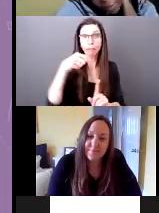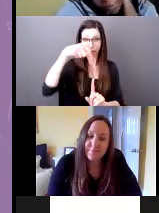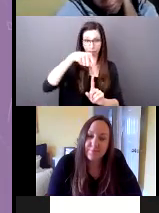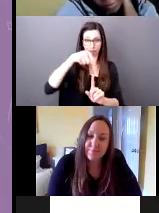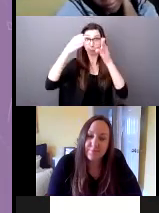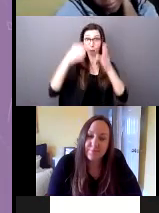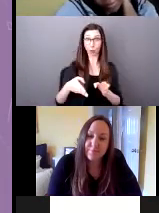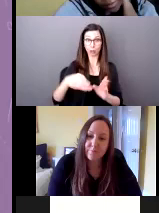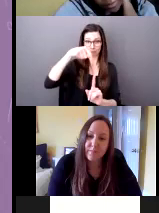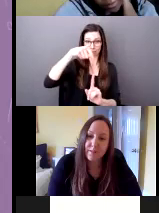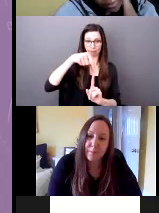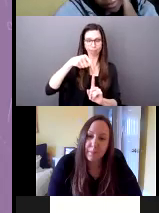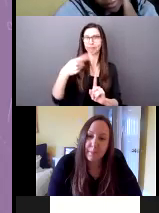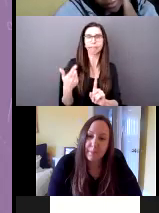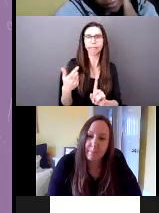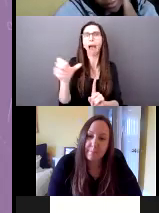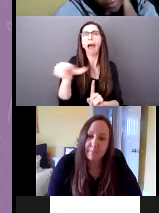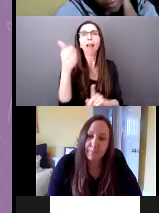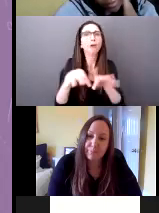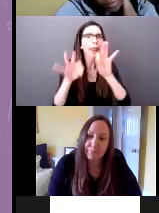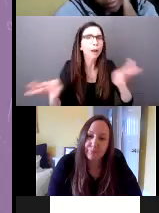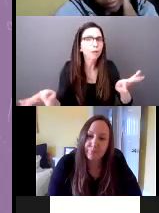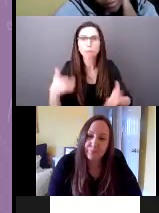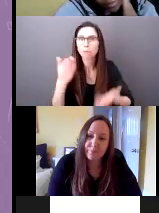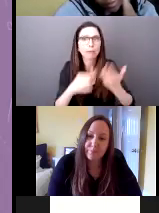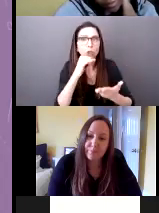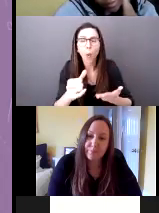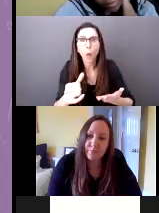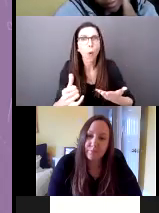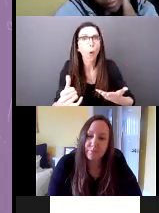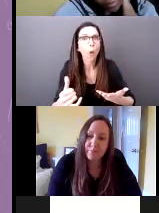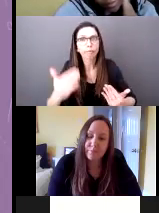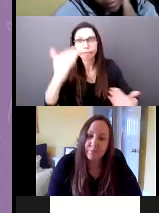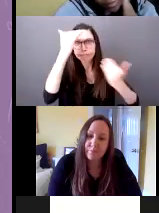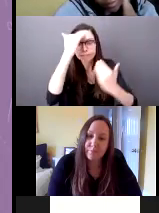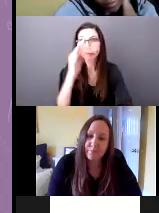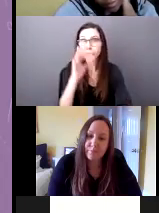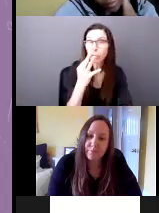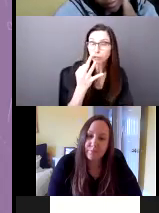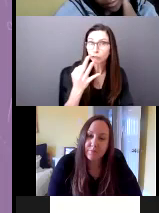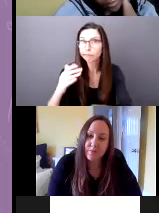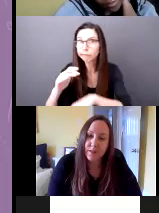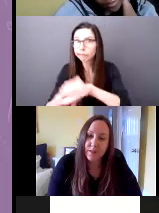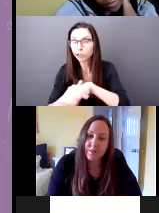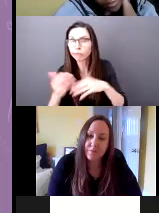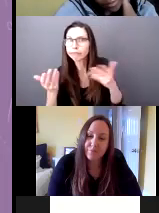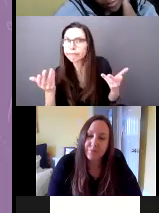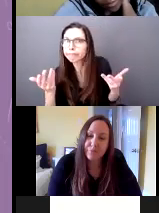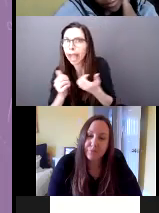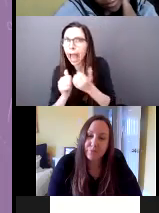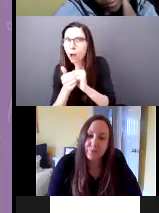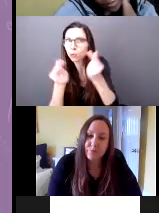with a different language than French or English happens for both either the phone and on the chat, if that's